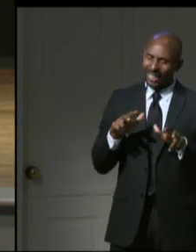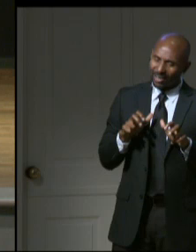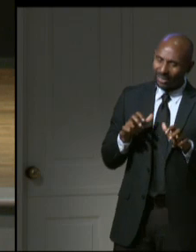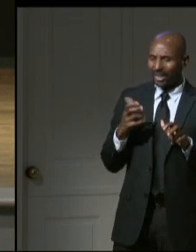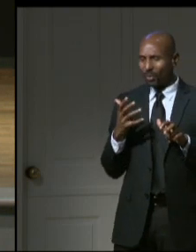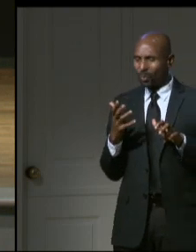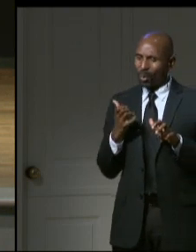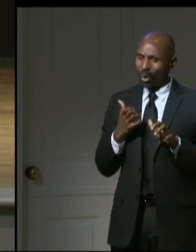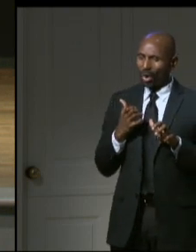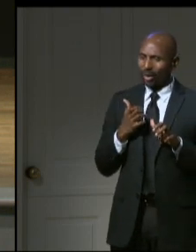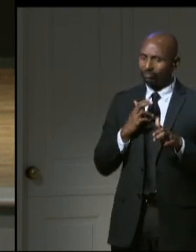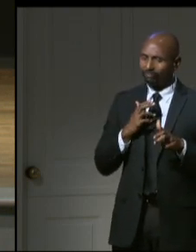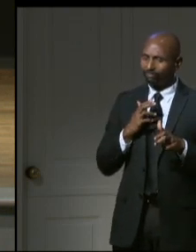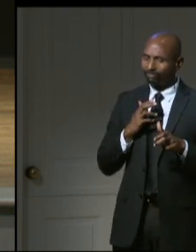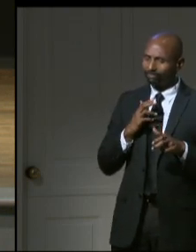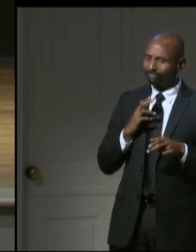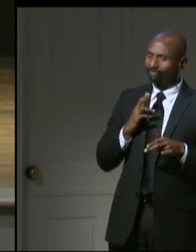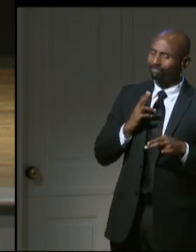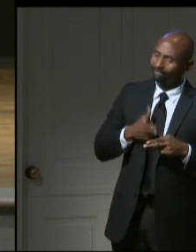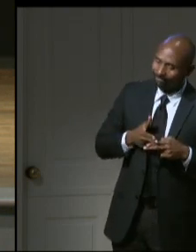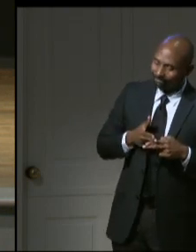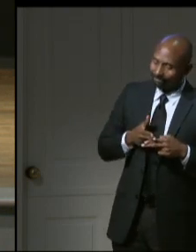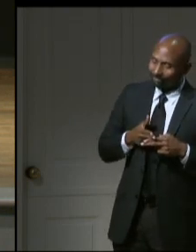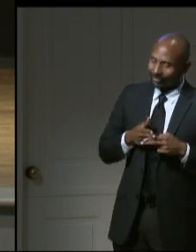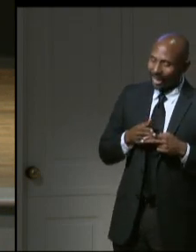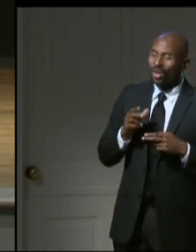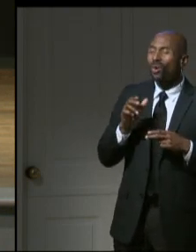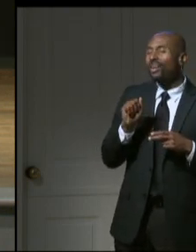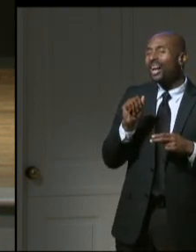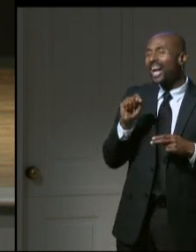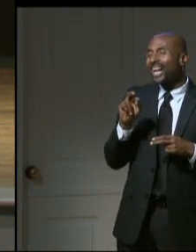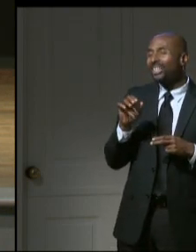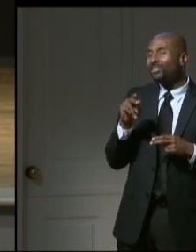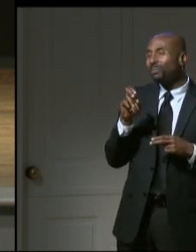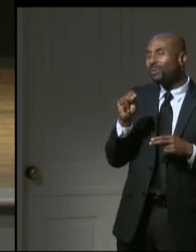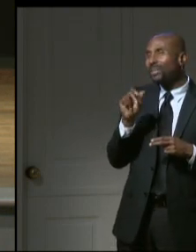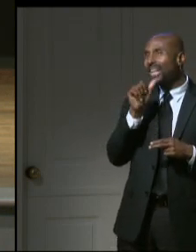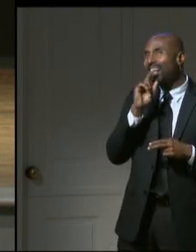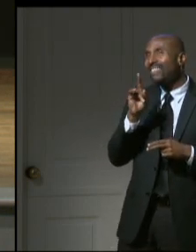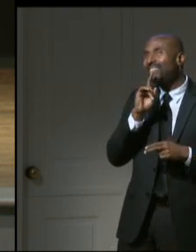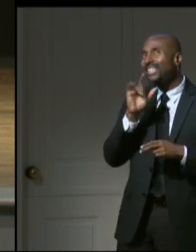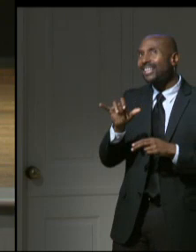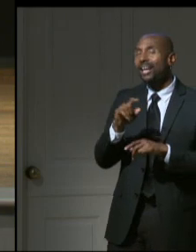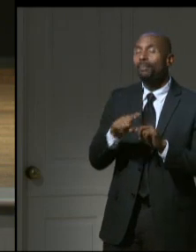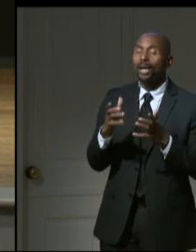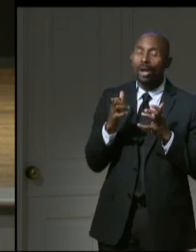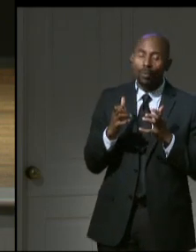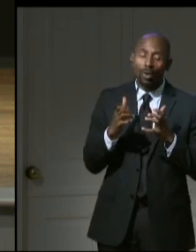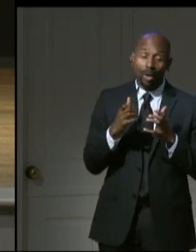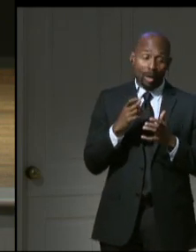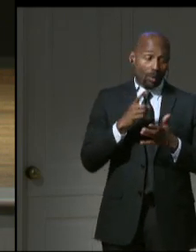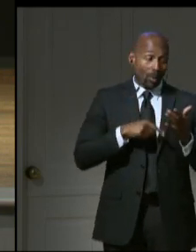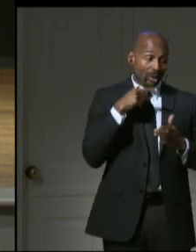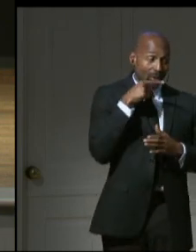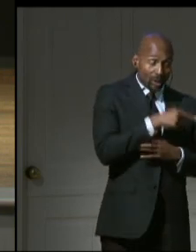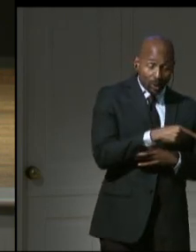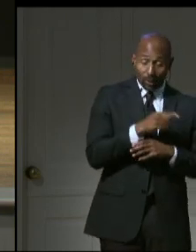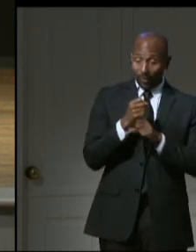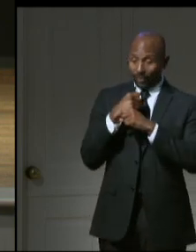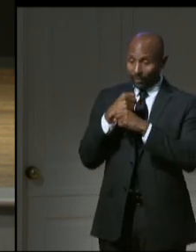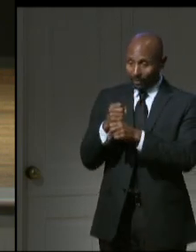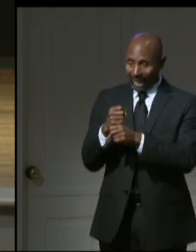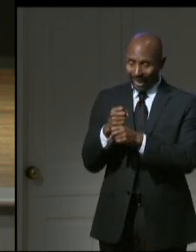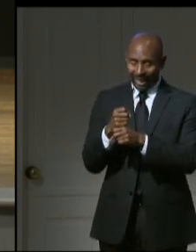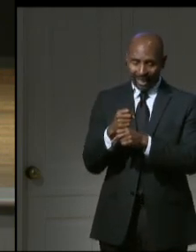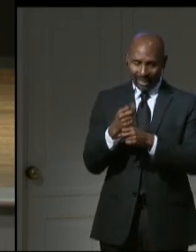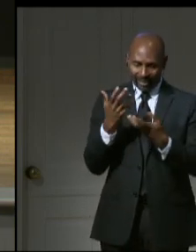but I want to be able to use what you've created as evidence. It's just part of